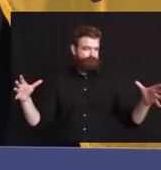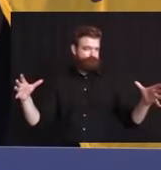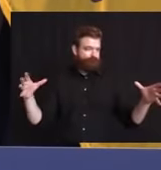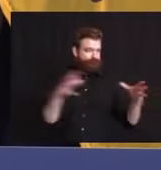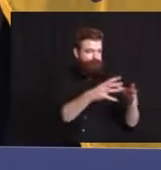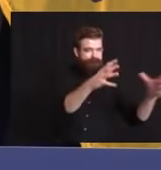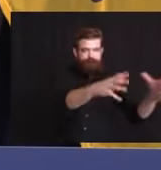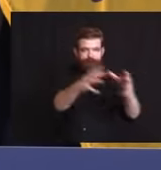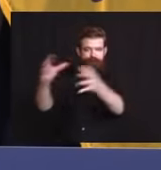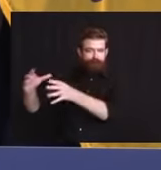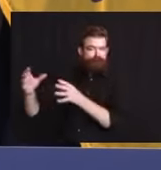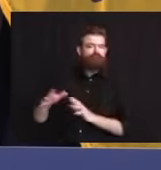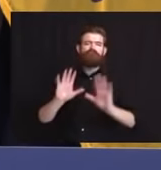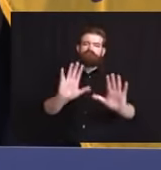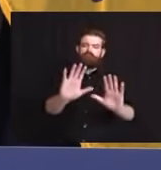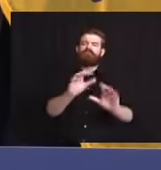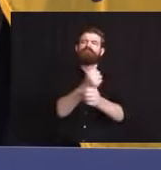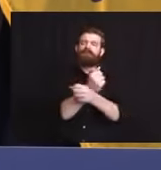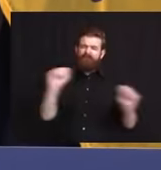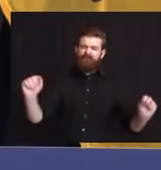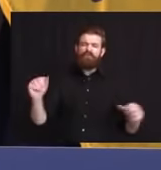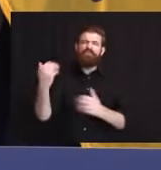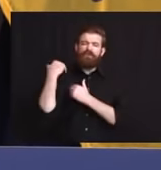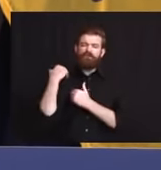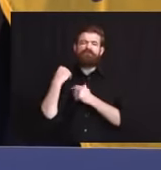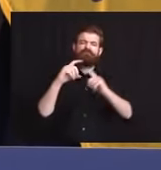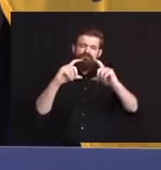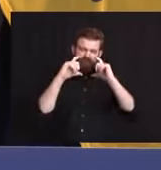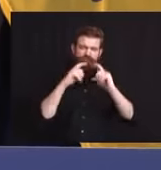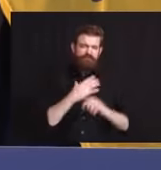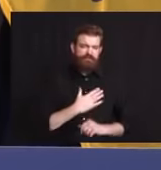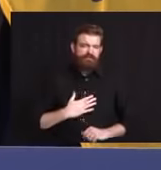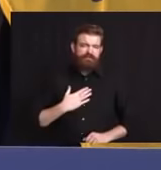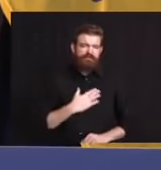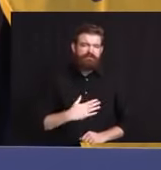with you virtually tomorrow and Sunday, unless you hear otherwise. And